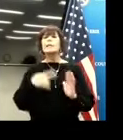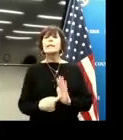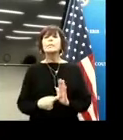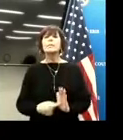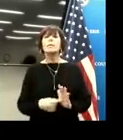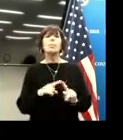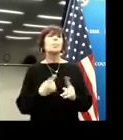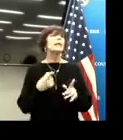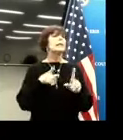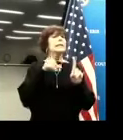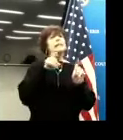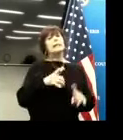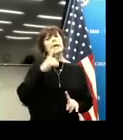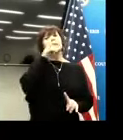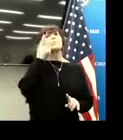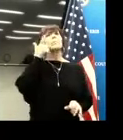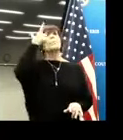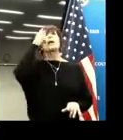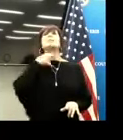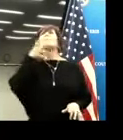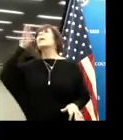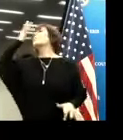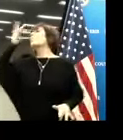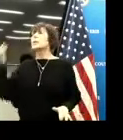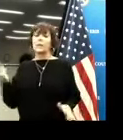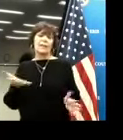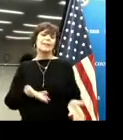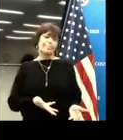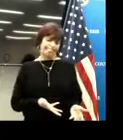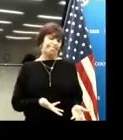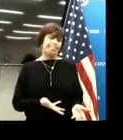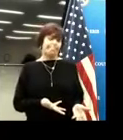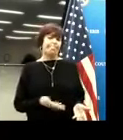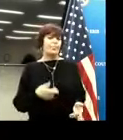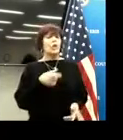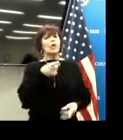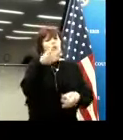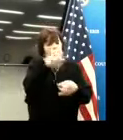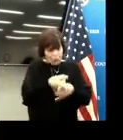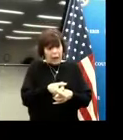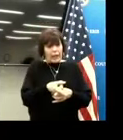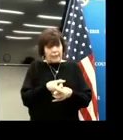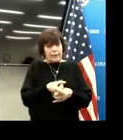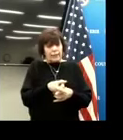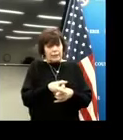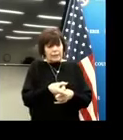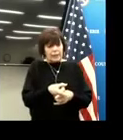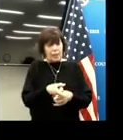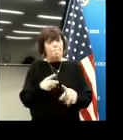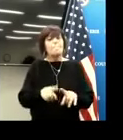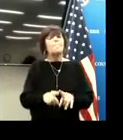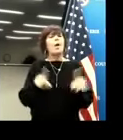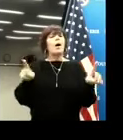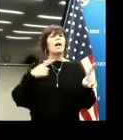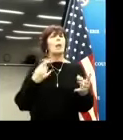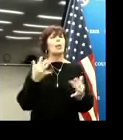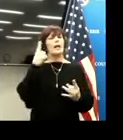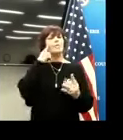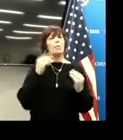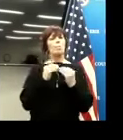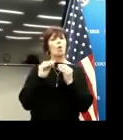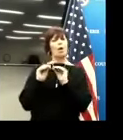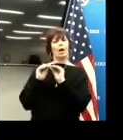because their parent was sick. So you are correct with the description, though I'm waiting for a little bit